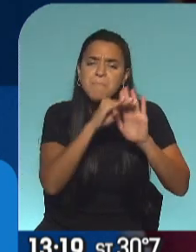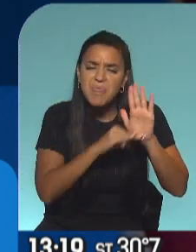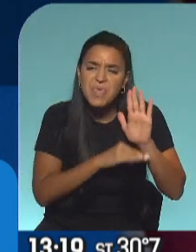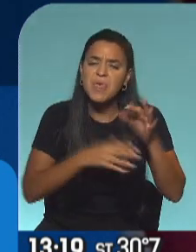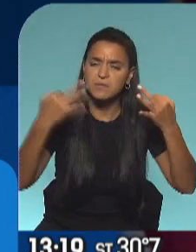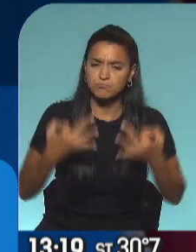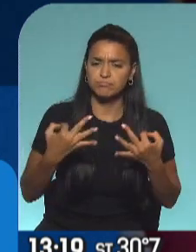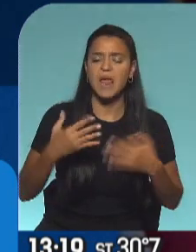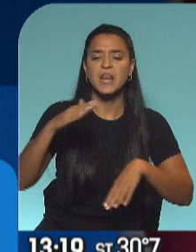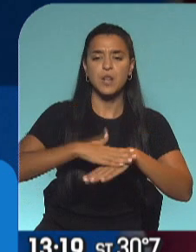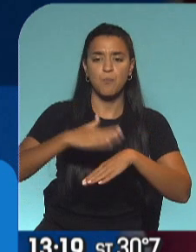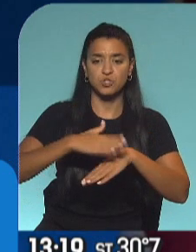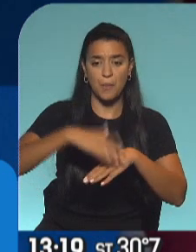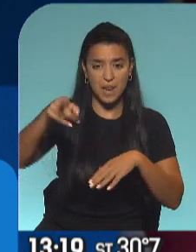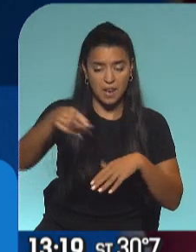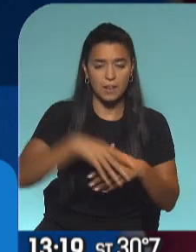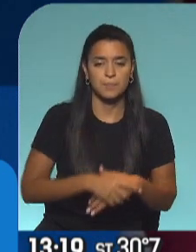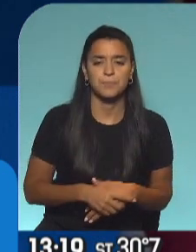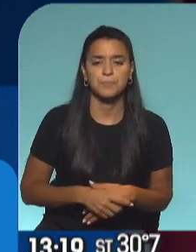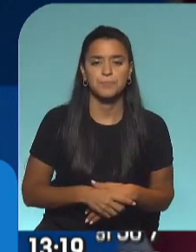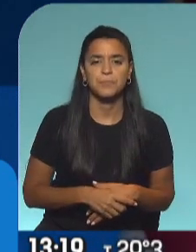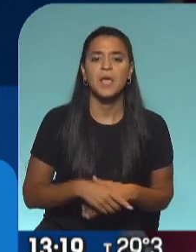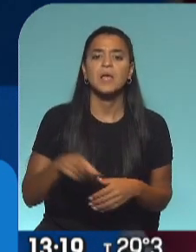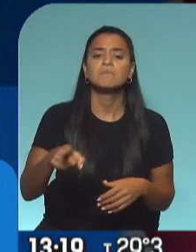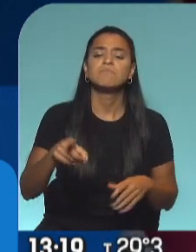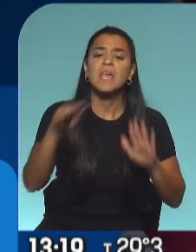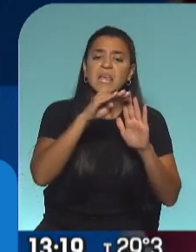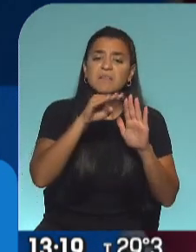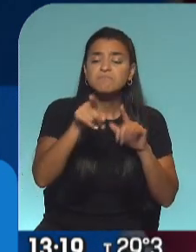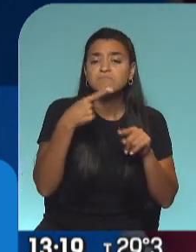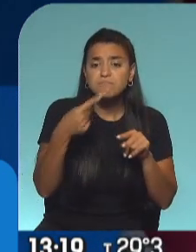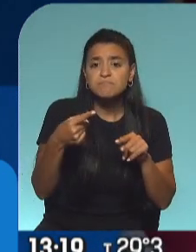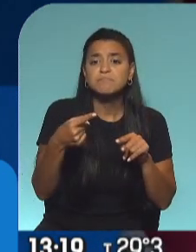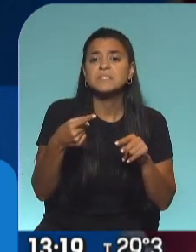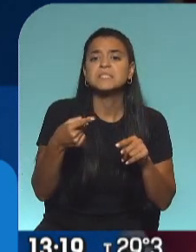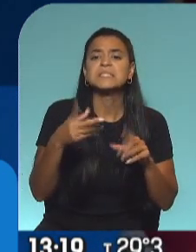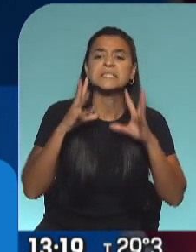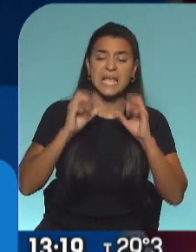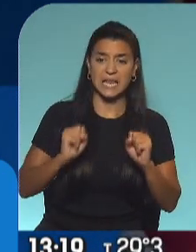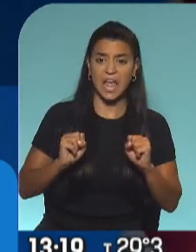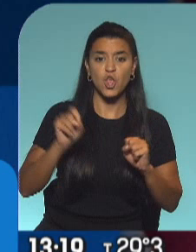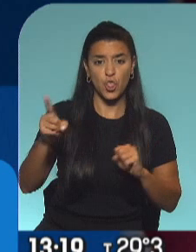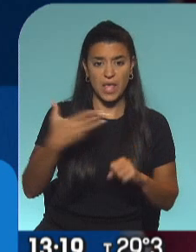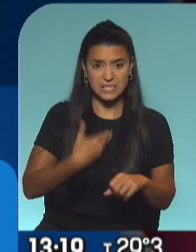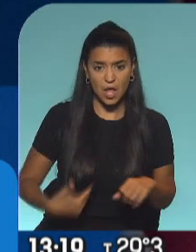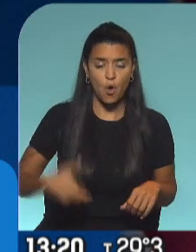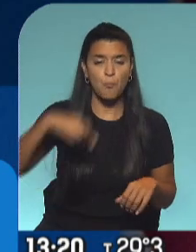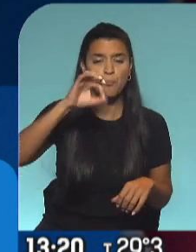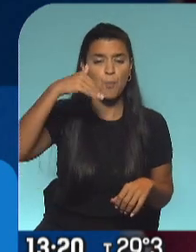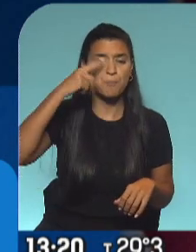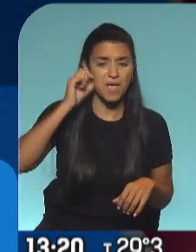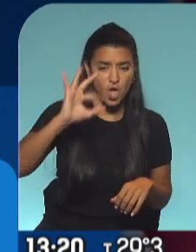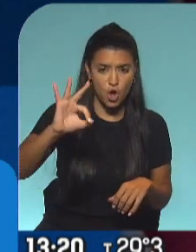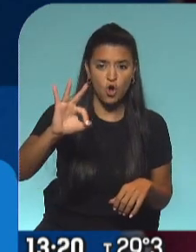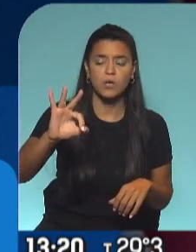meaningful steps to hold them in account. Initial indications, including from Secretary Pompeo, Secretary of State, and Attorney General